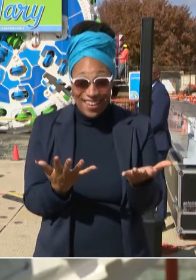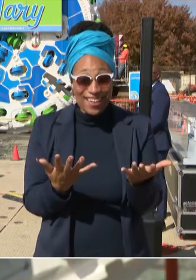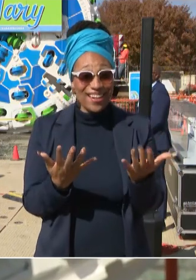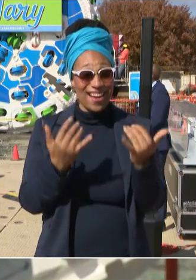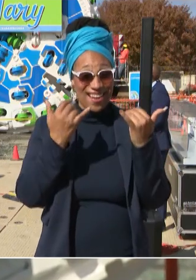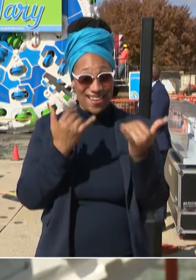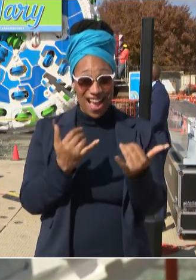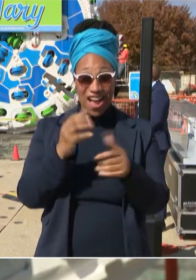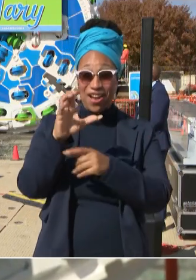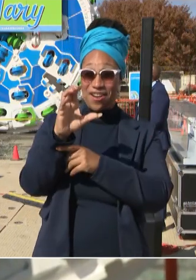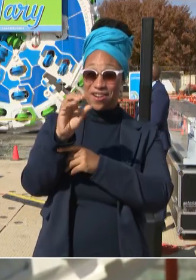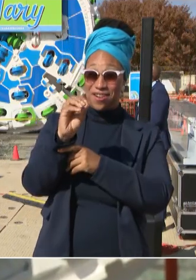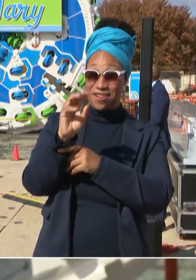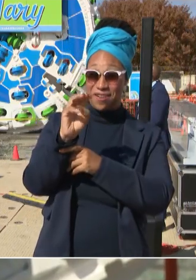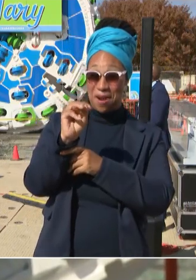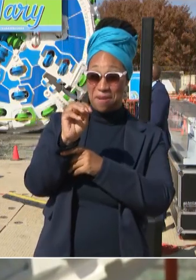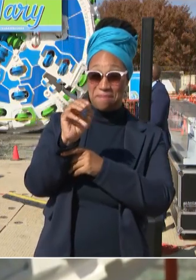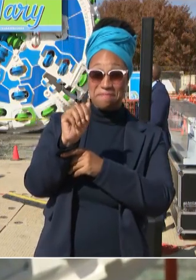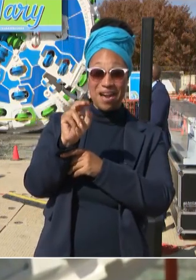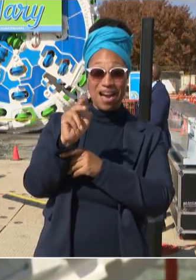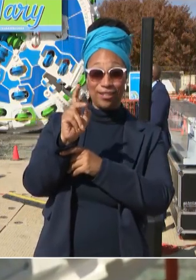done, we can get him out of retirement.